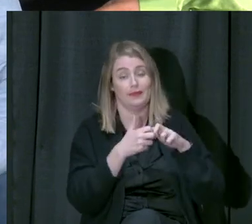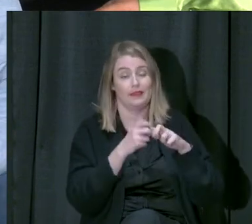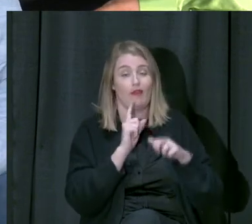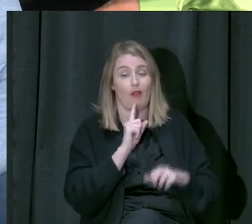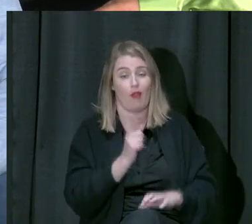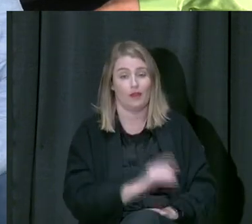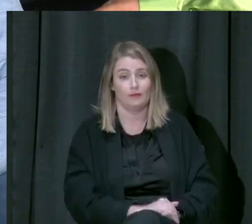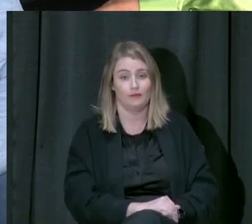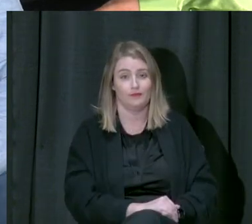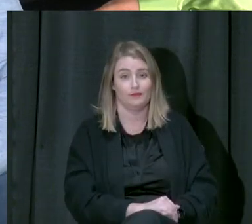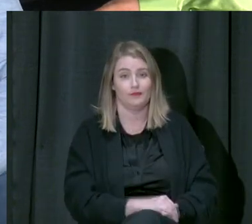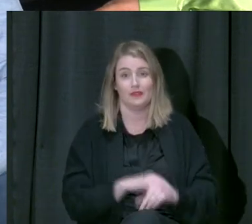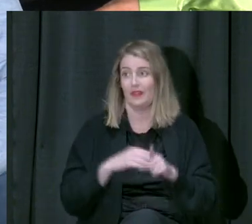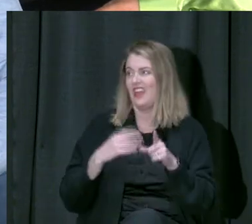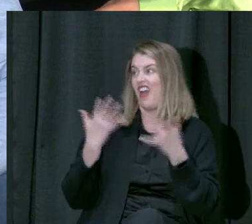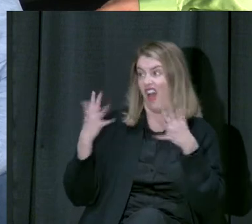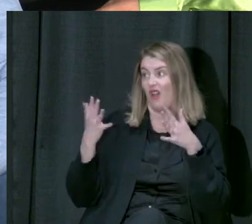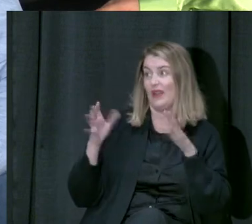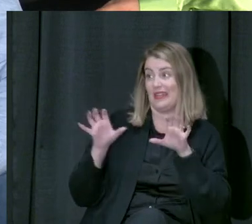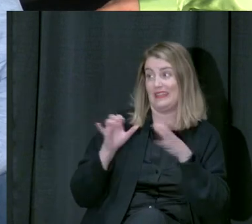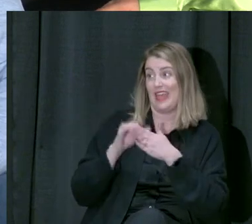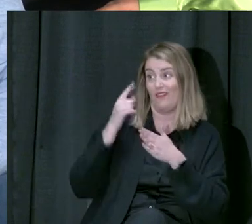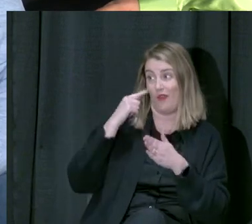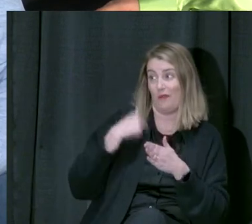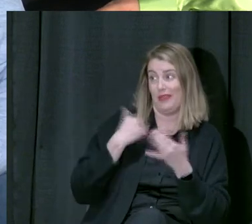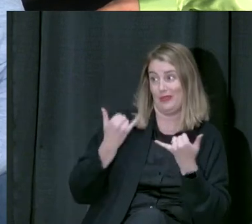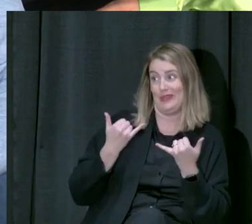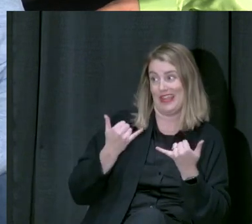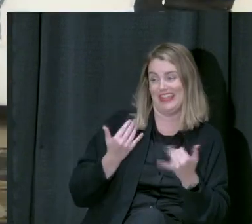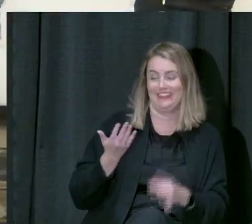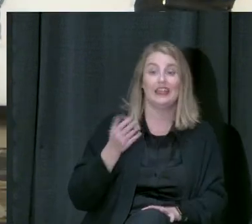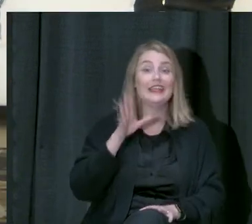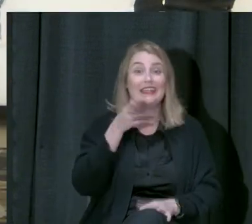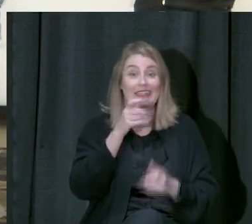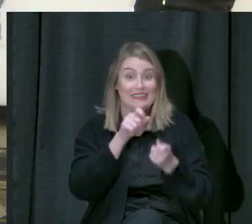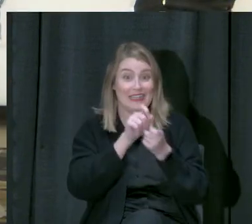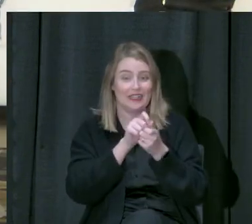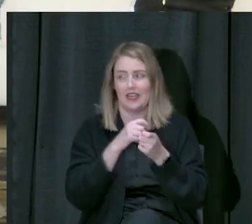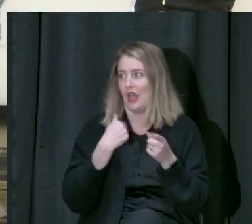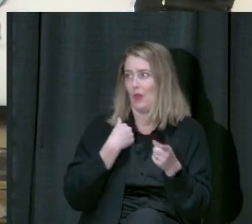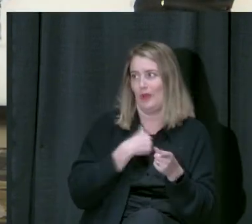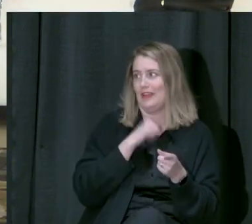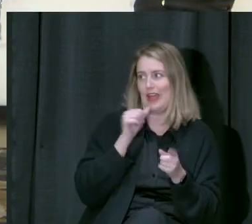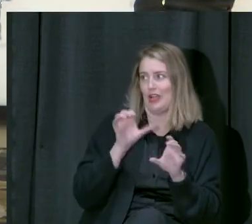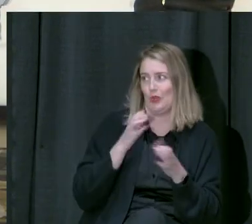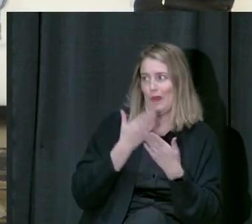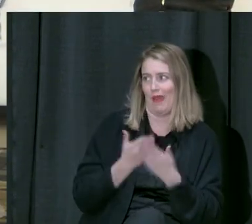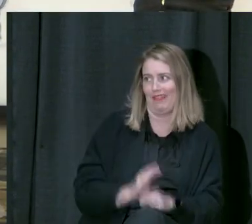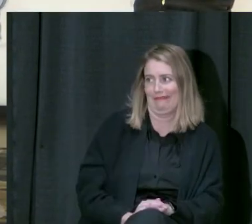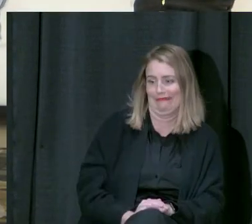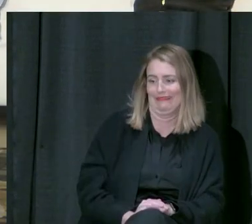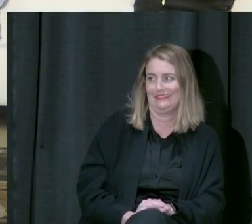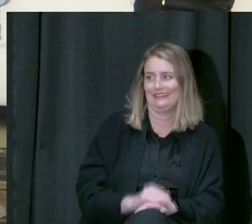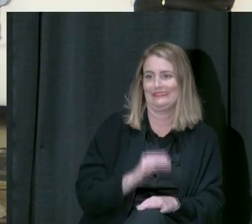are, right? They already did that for me today. Right, exactly. Yeah, we're not doing very well.